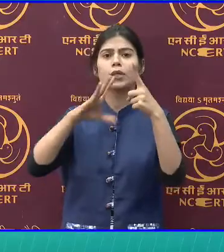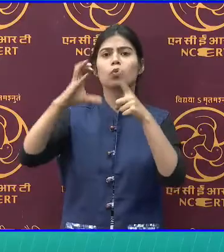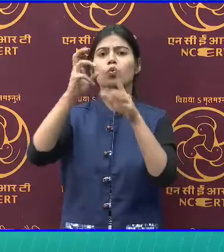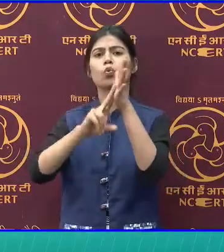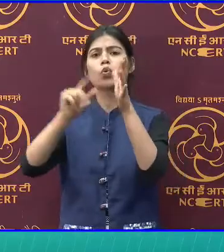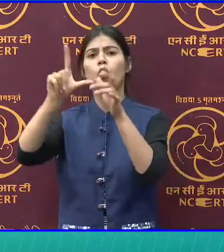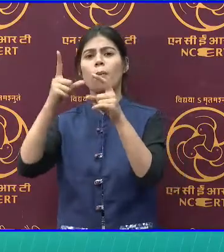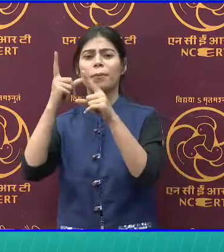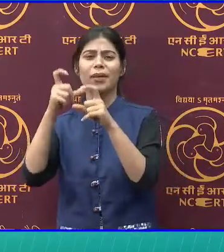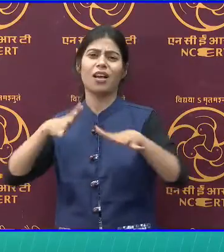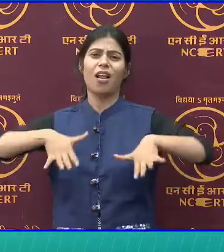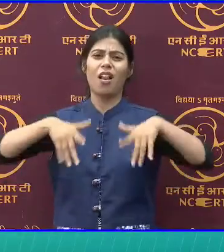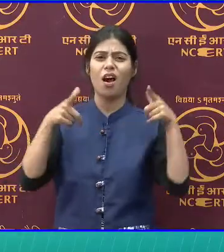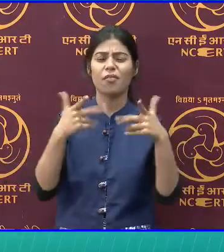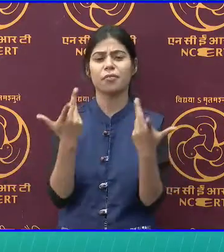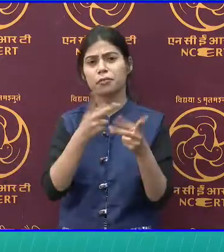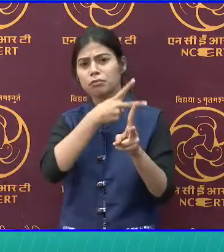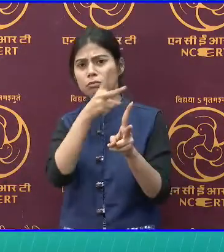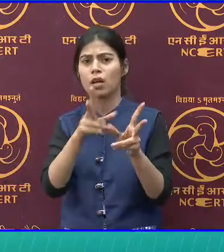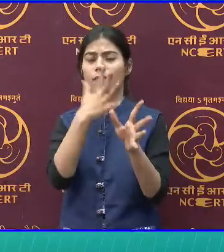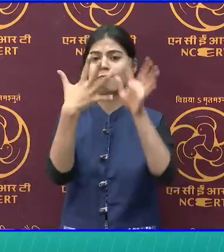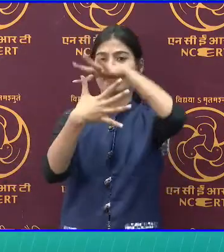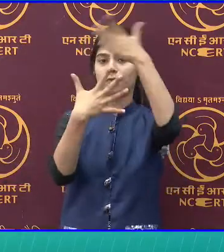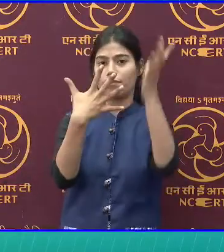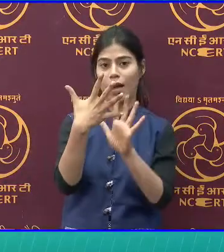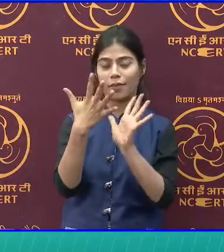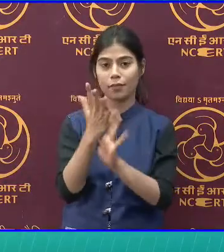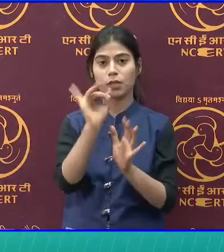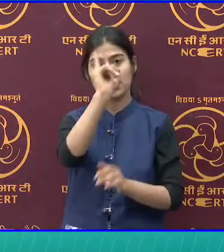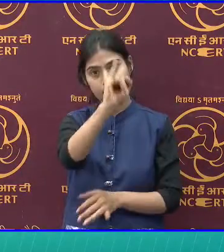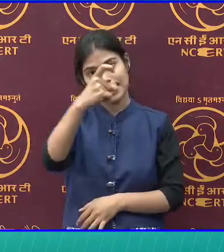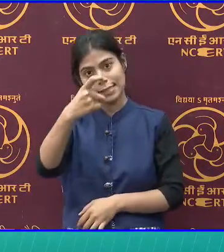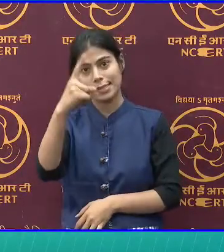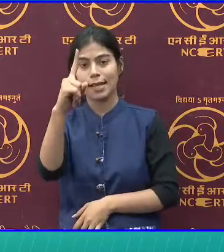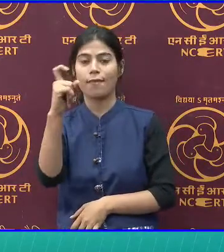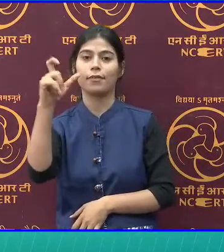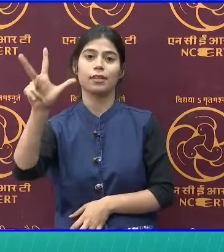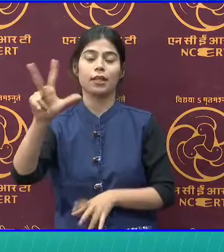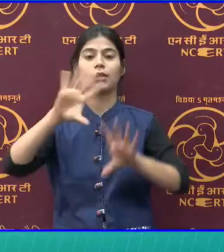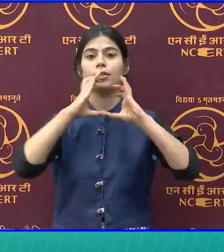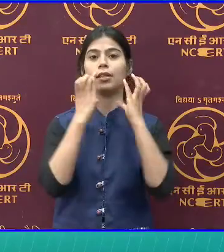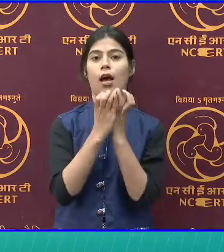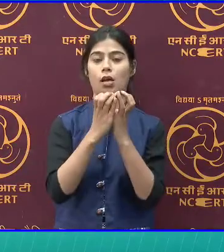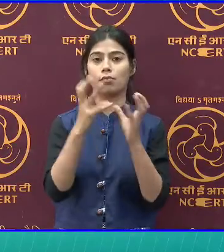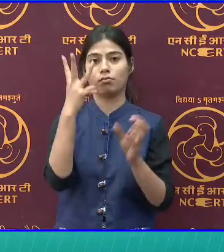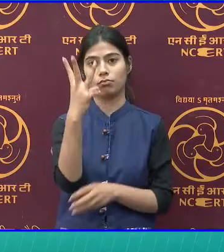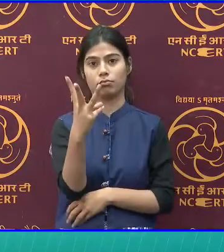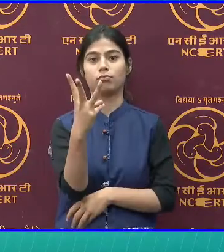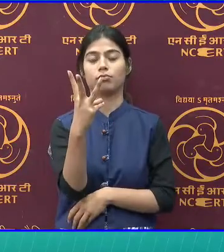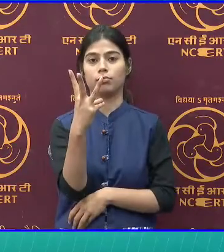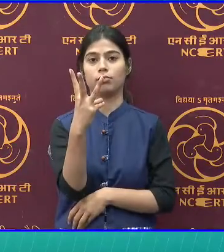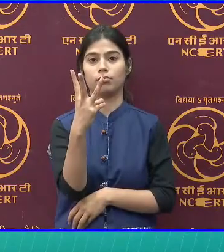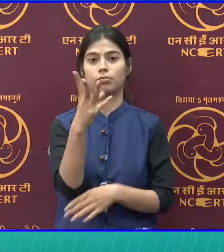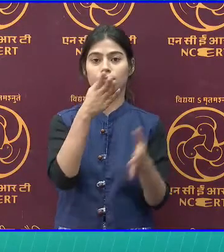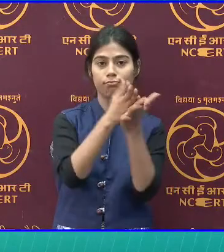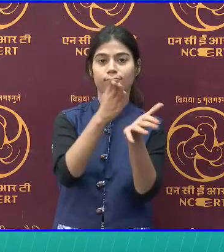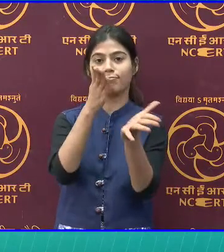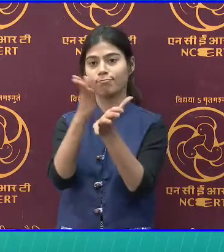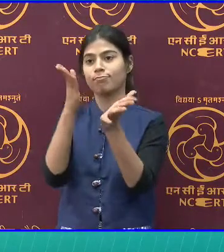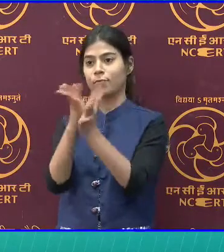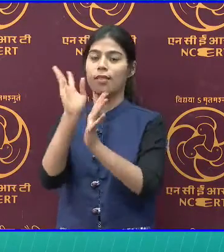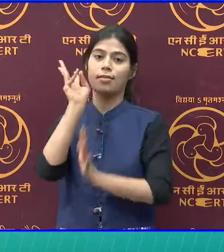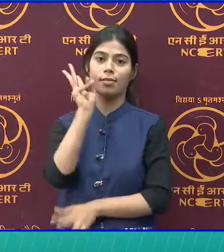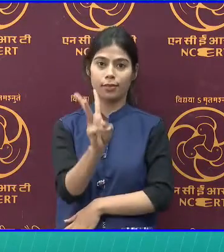these 5 themes would be there for classes 6, 7, 8. Okay, and so all the 3 themes are coming this will